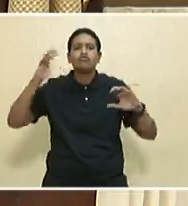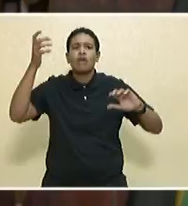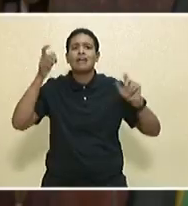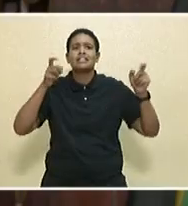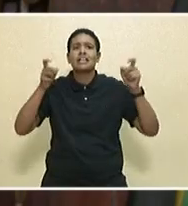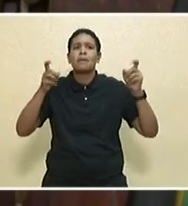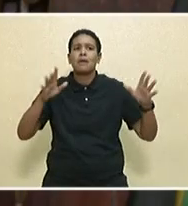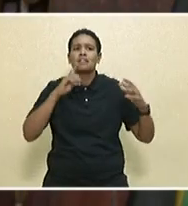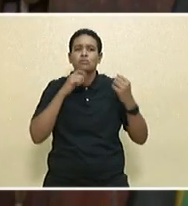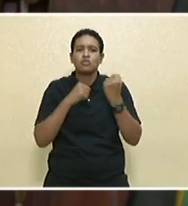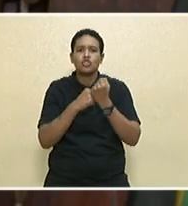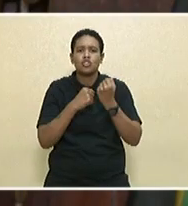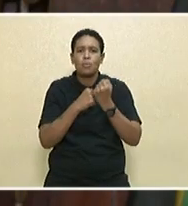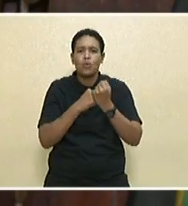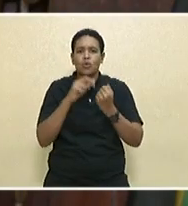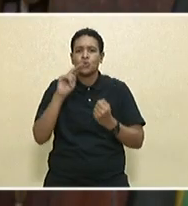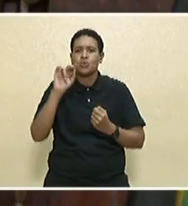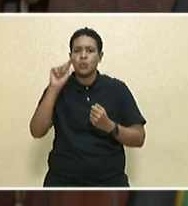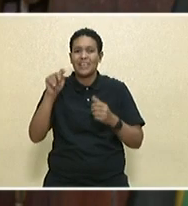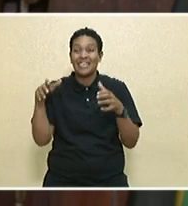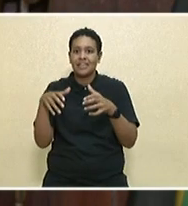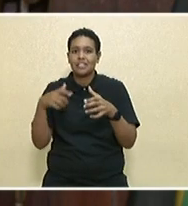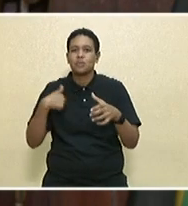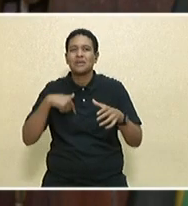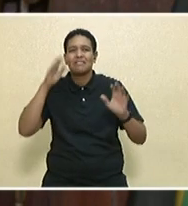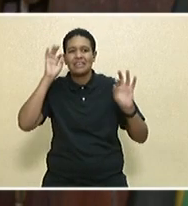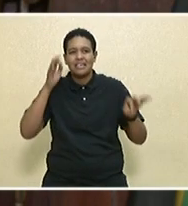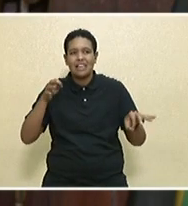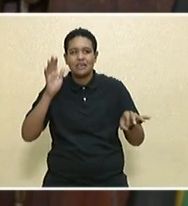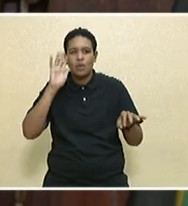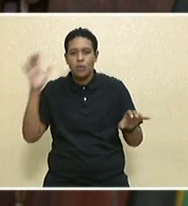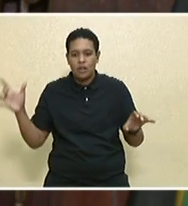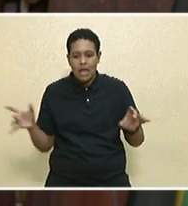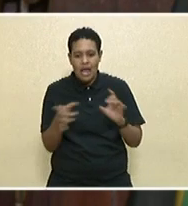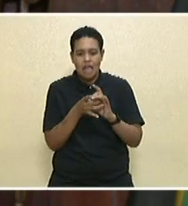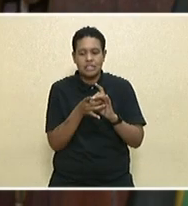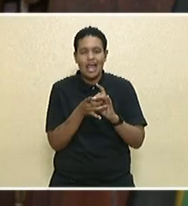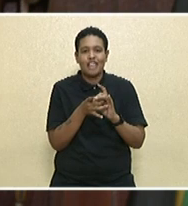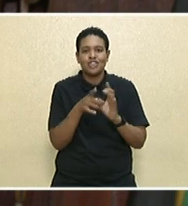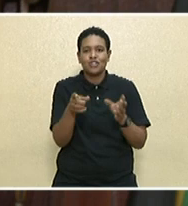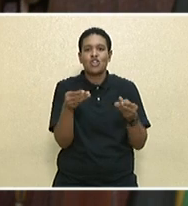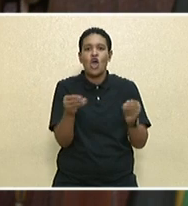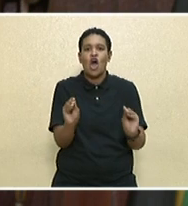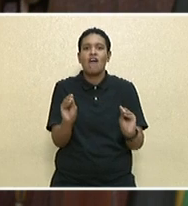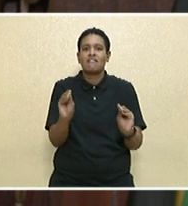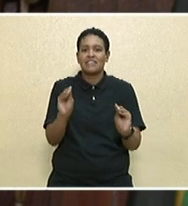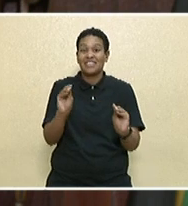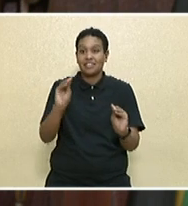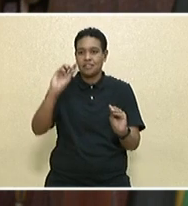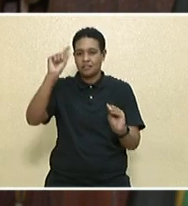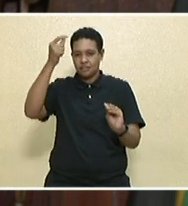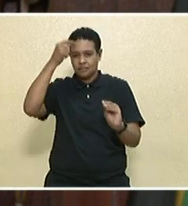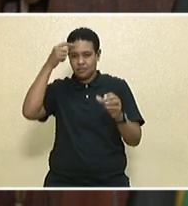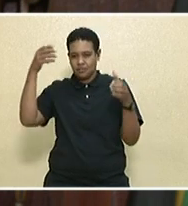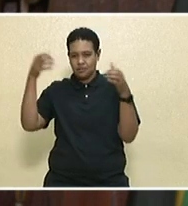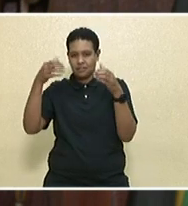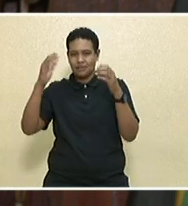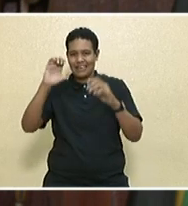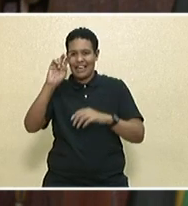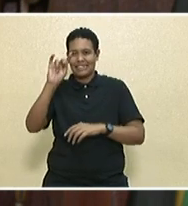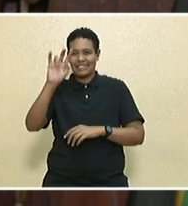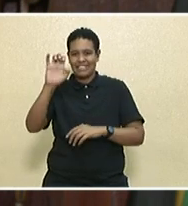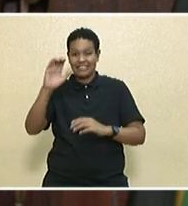management support unit, which we have decided will be attached to the Office of the Cabinet, and that